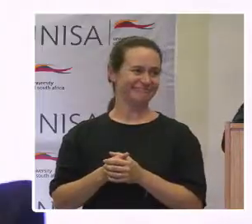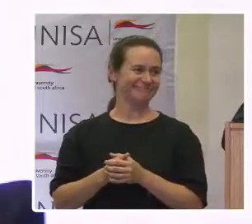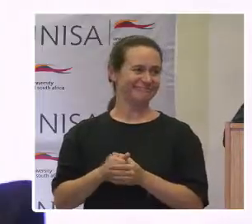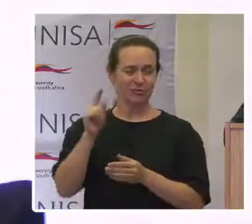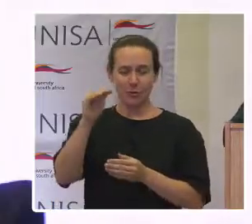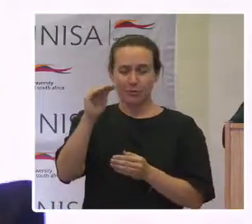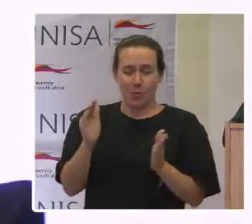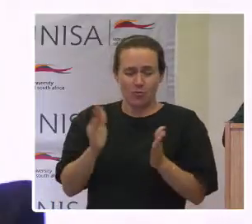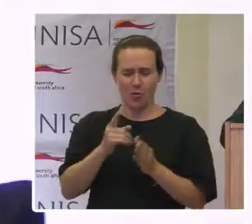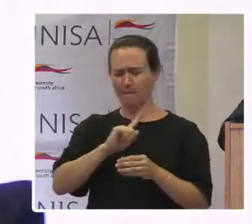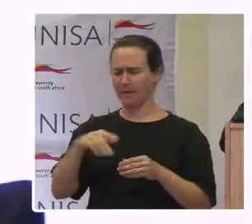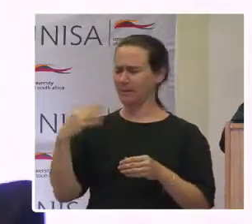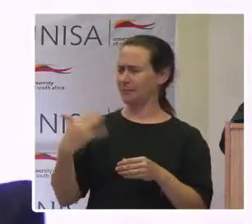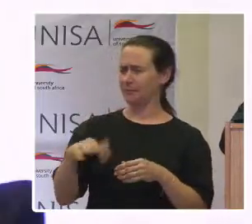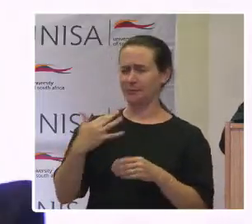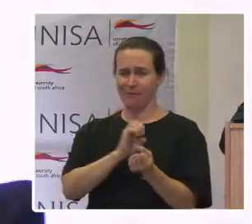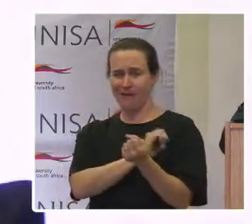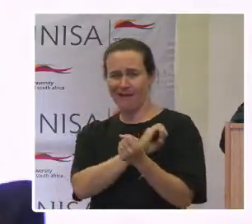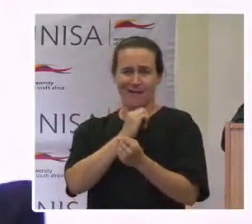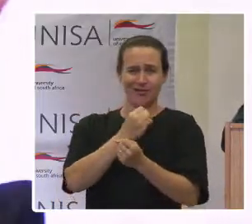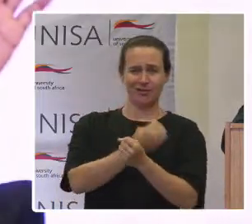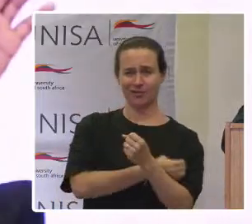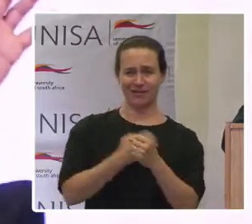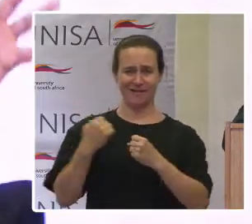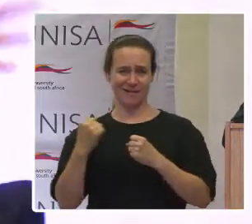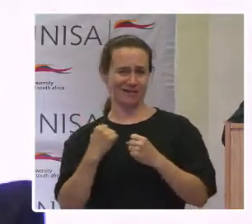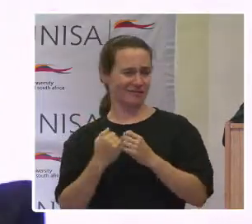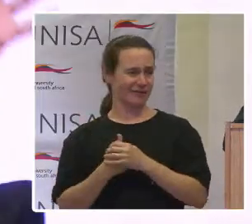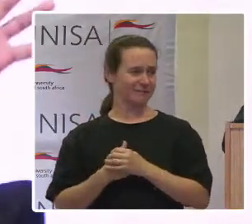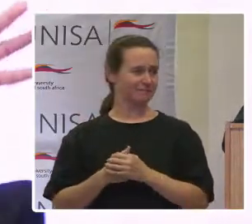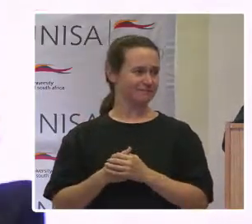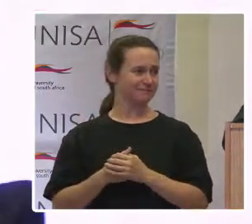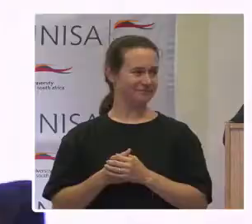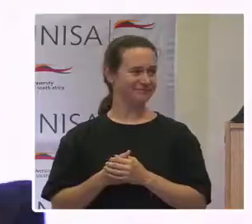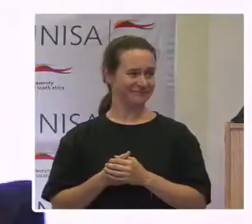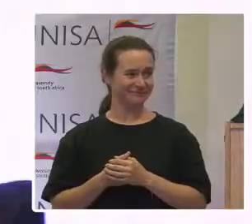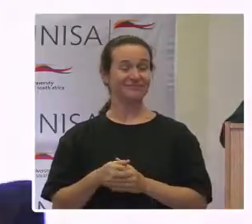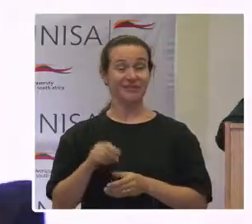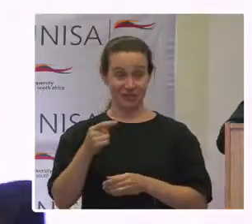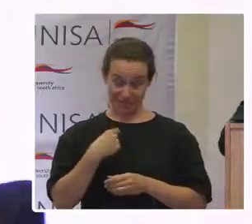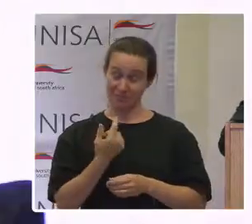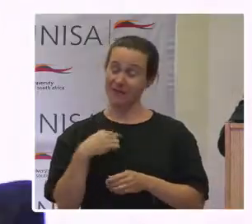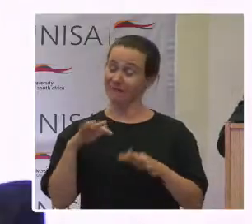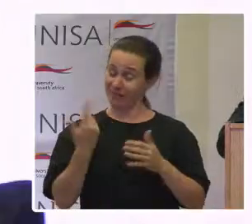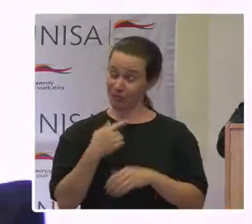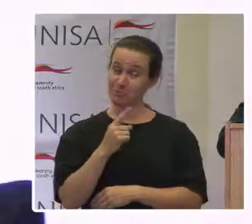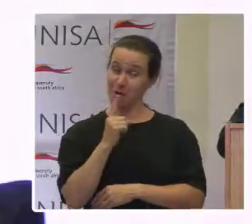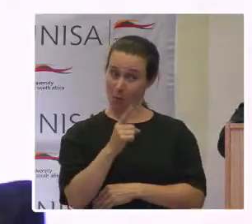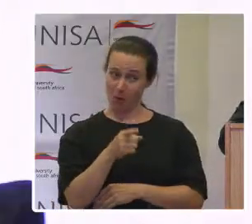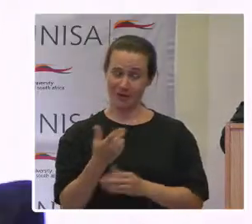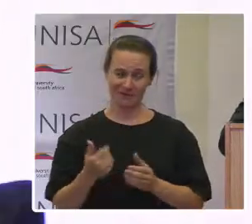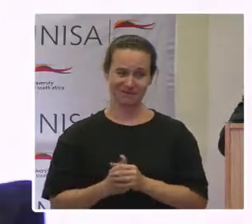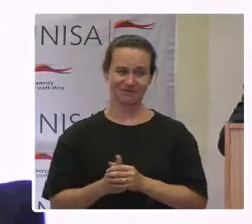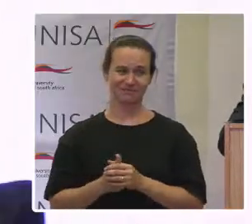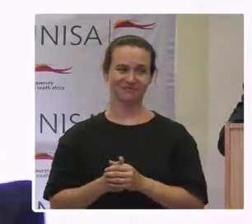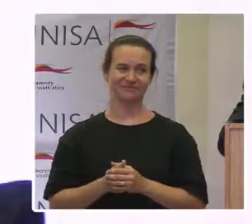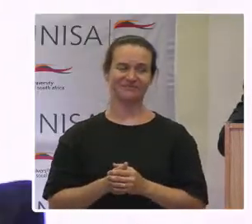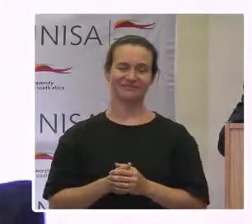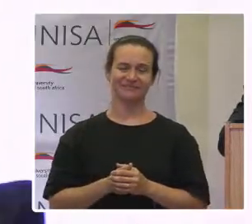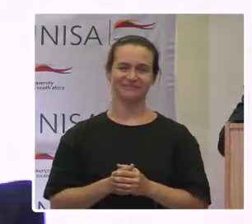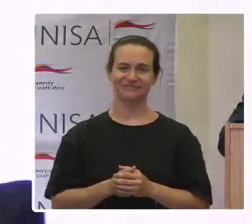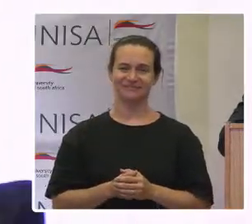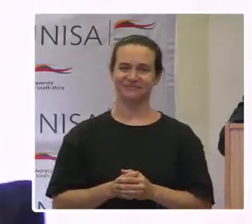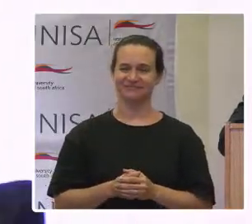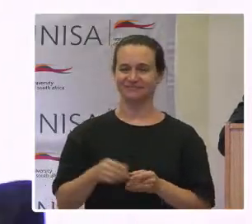existed. Dynamite comes in small packages. So if you see explosions, don't blame me, I've warned you. And then we